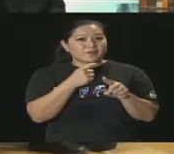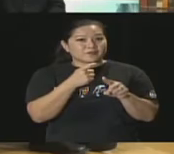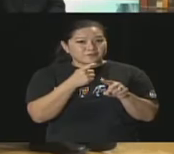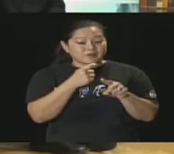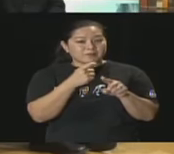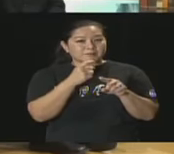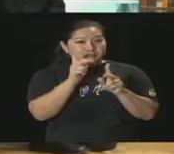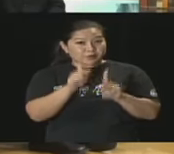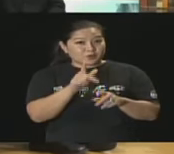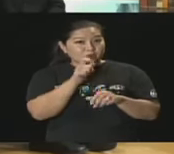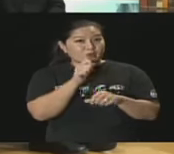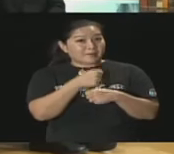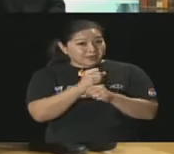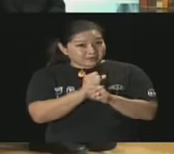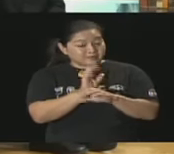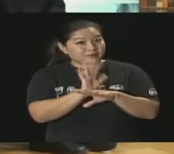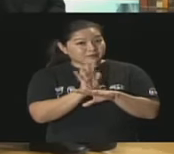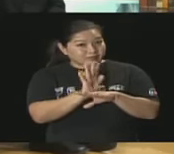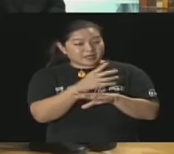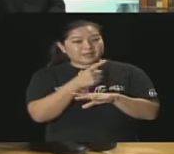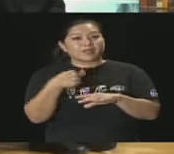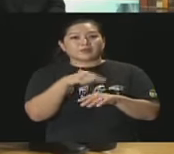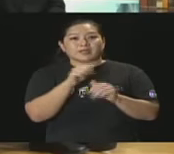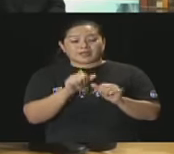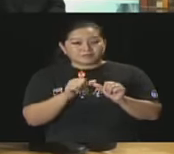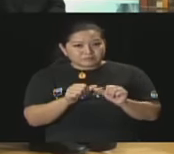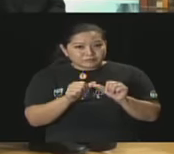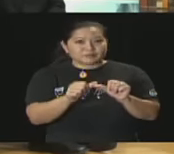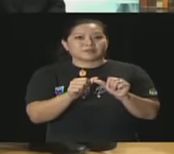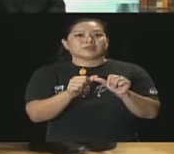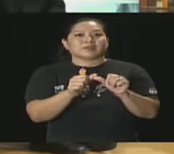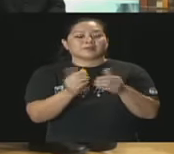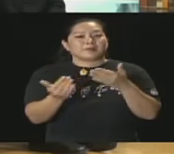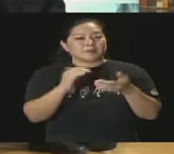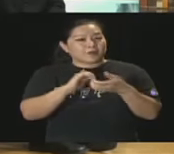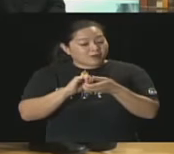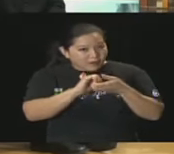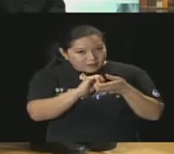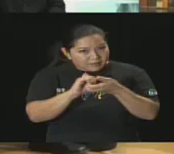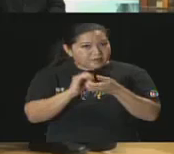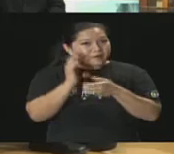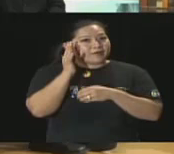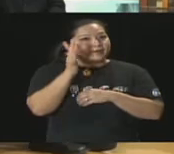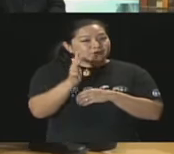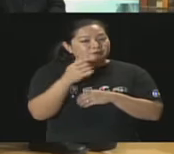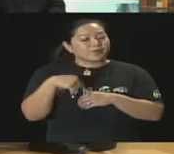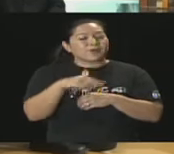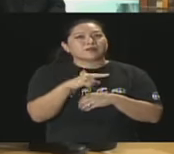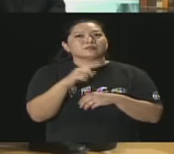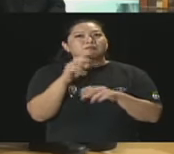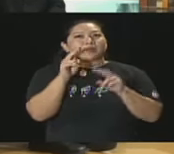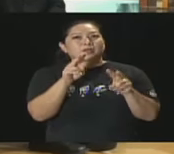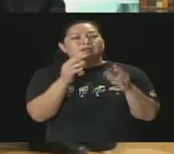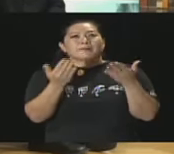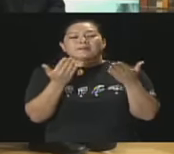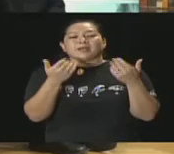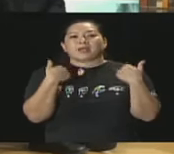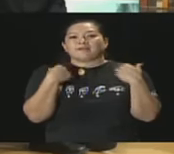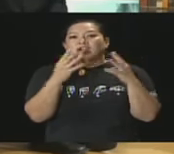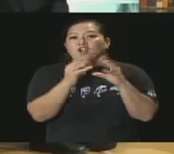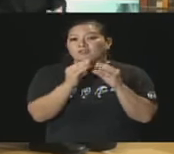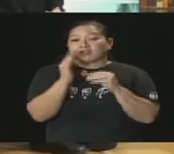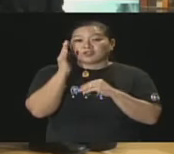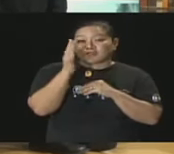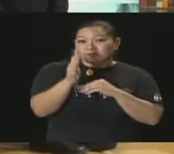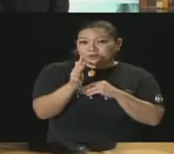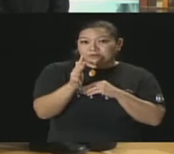then hopefully we can take it further. So then let's get together down the road here. And we're also looking at a conference,